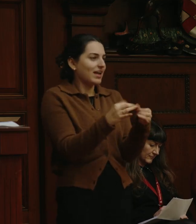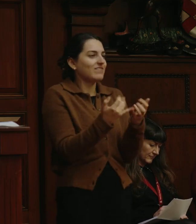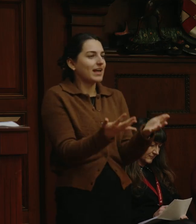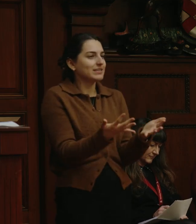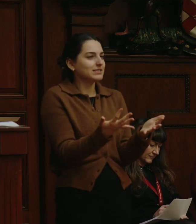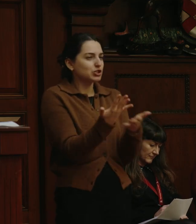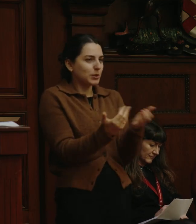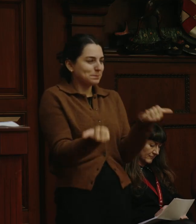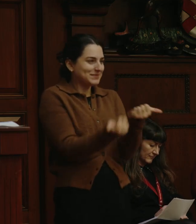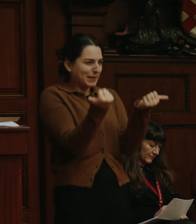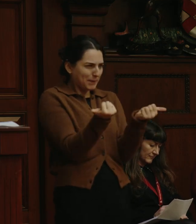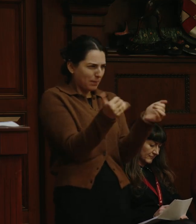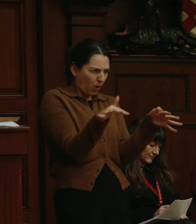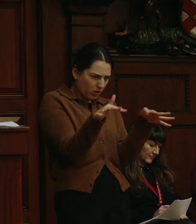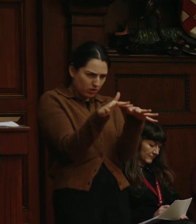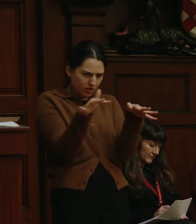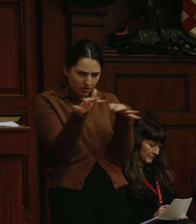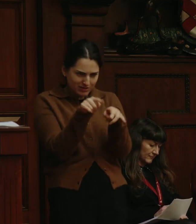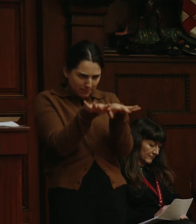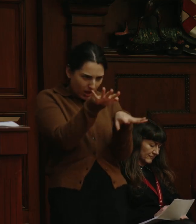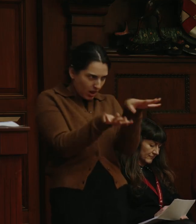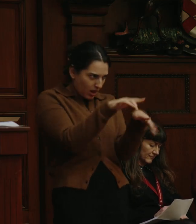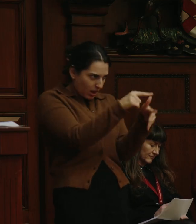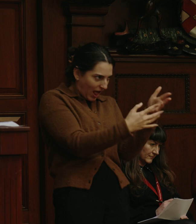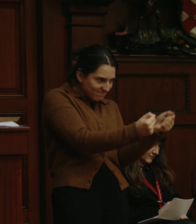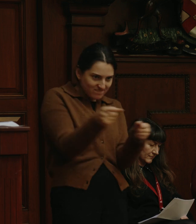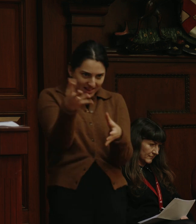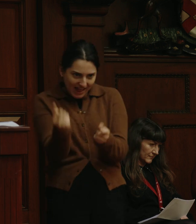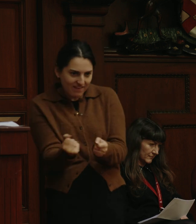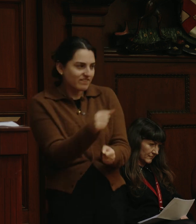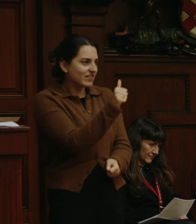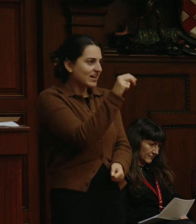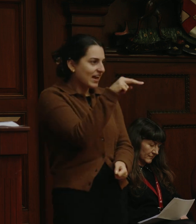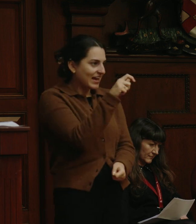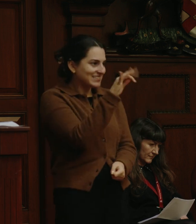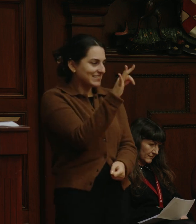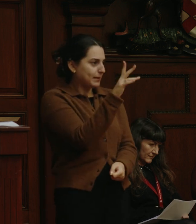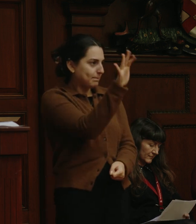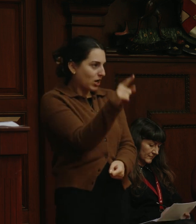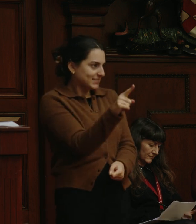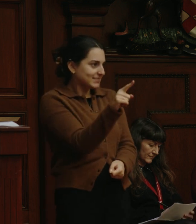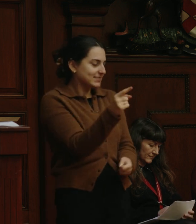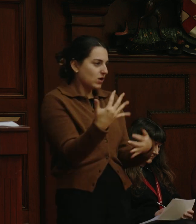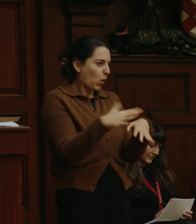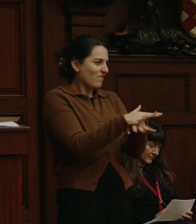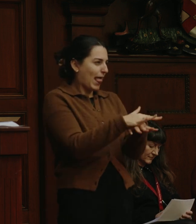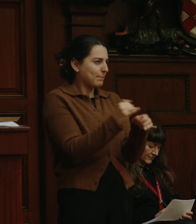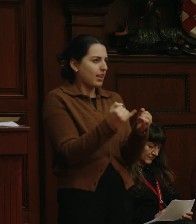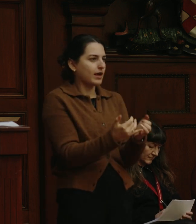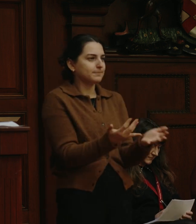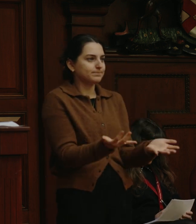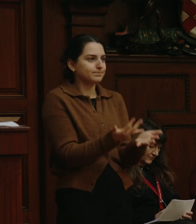symptoms that overlap between each condition, and there are antibodies that overlap. So the anti-Rho antibody that you see, in,